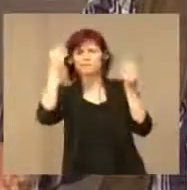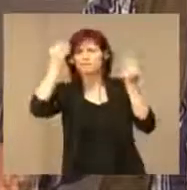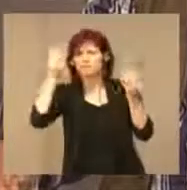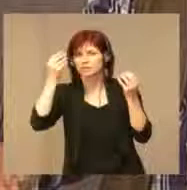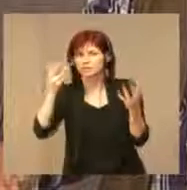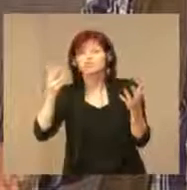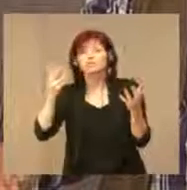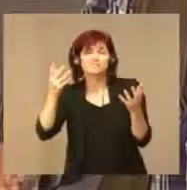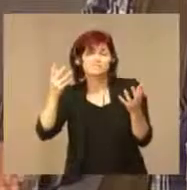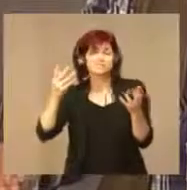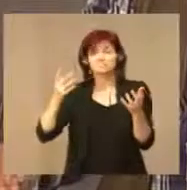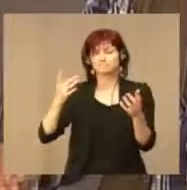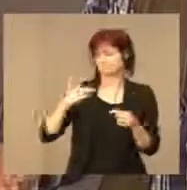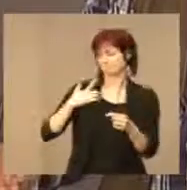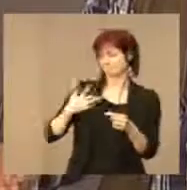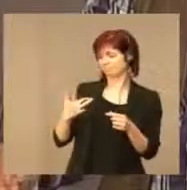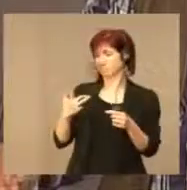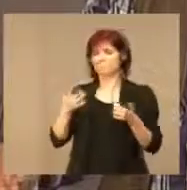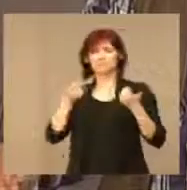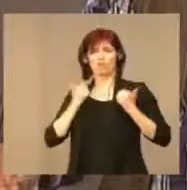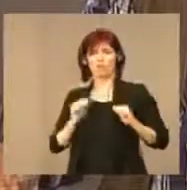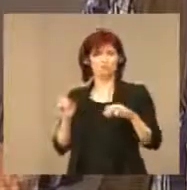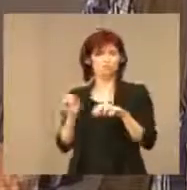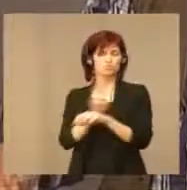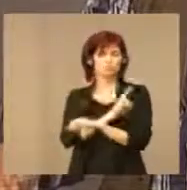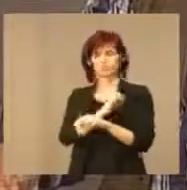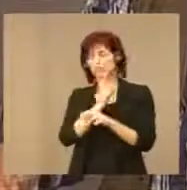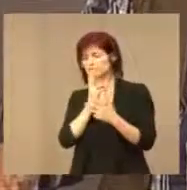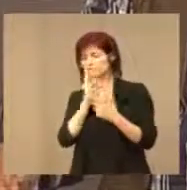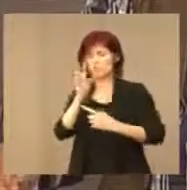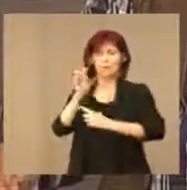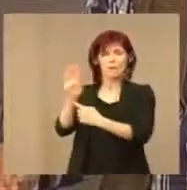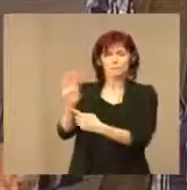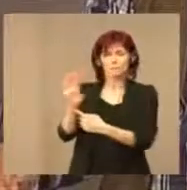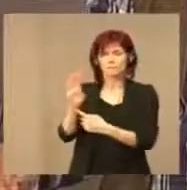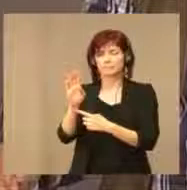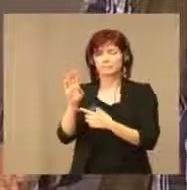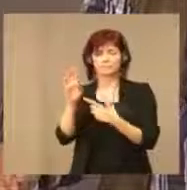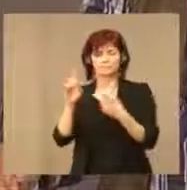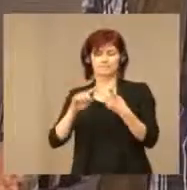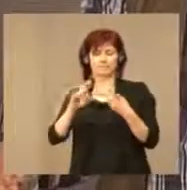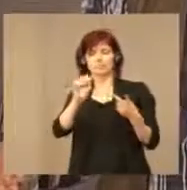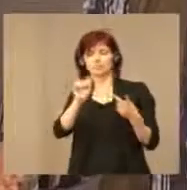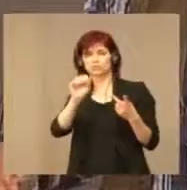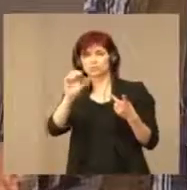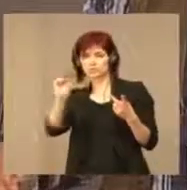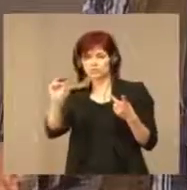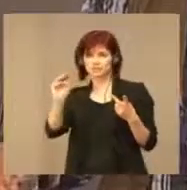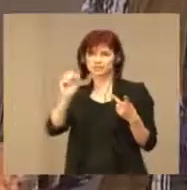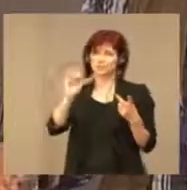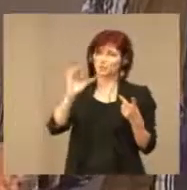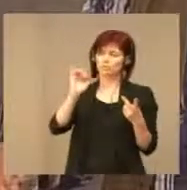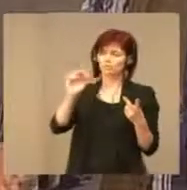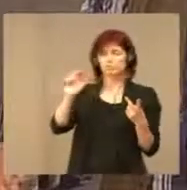try and use traditional channels around websites, social media.